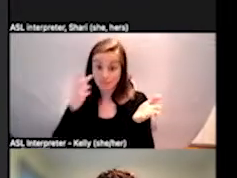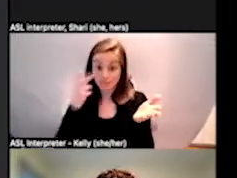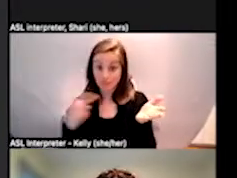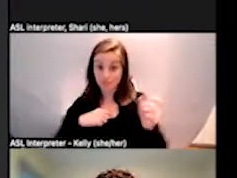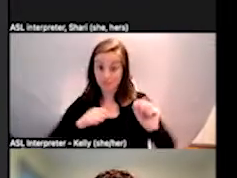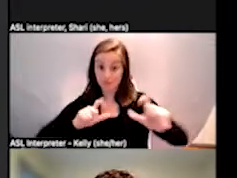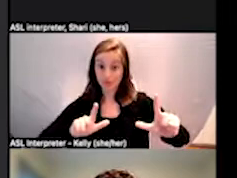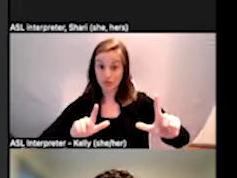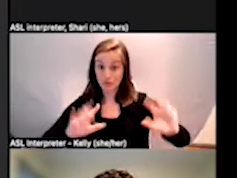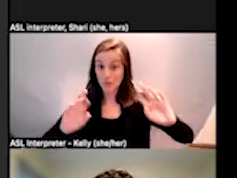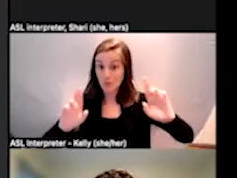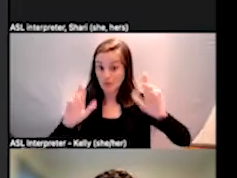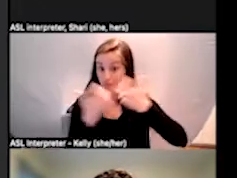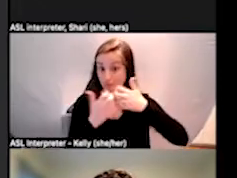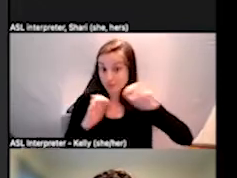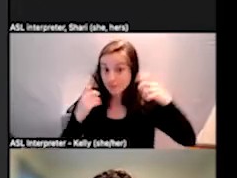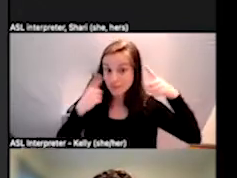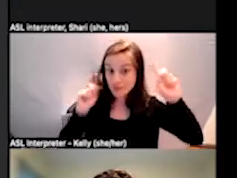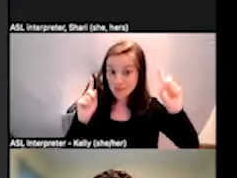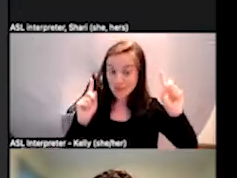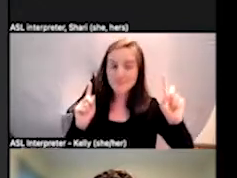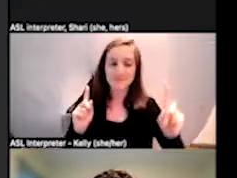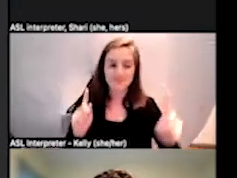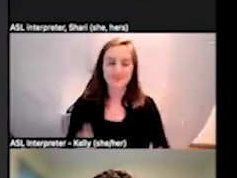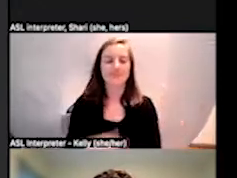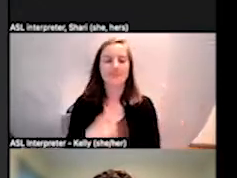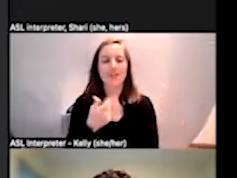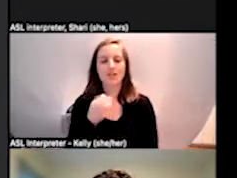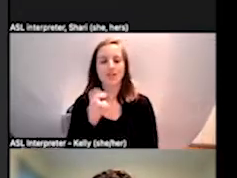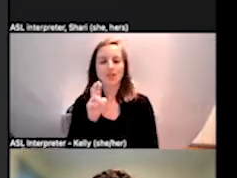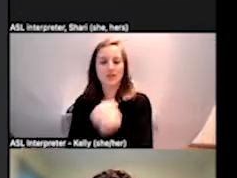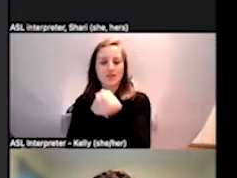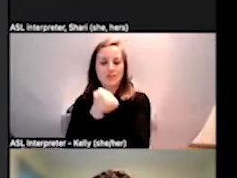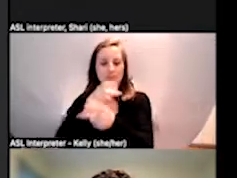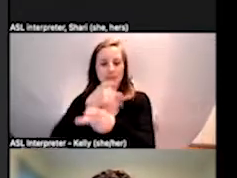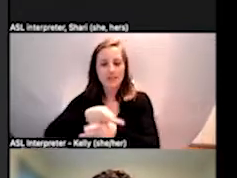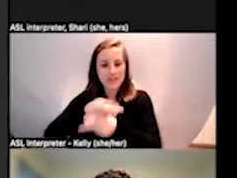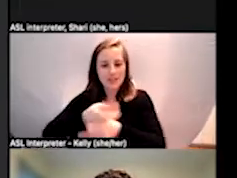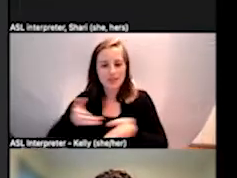hopefully all good. Yeah, so gender affirming care in Massachusetts.